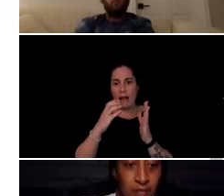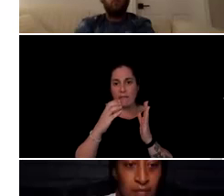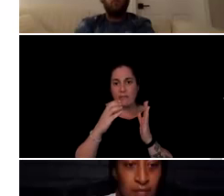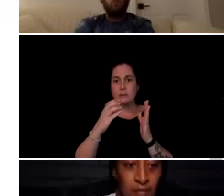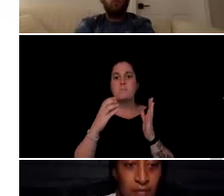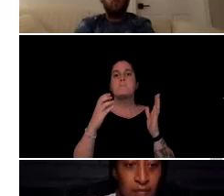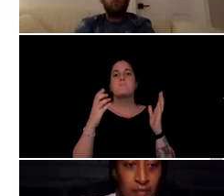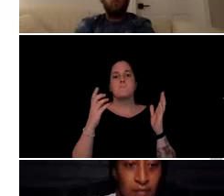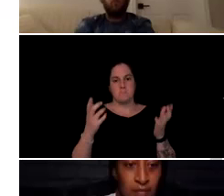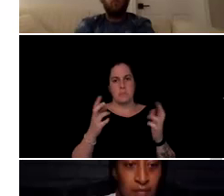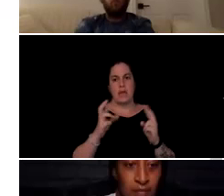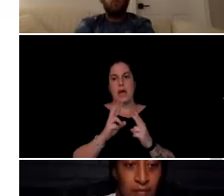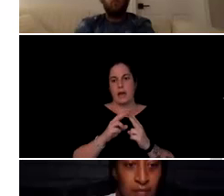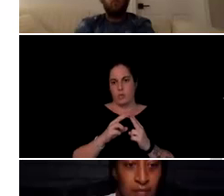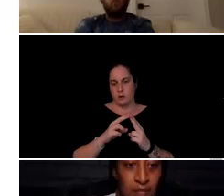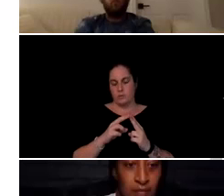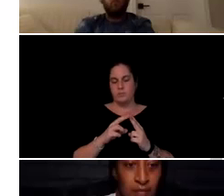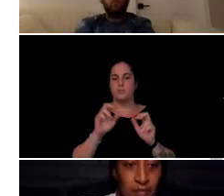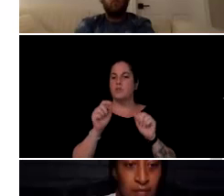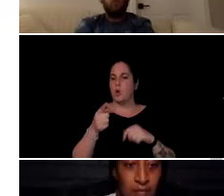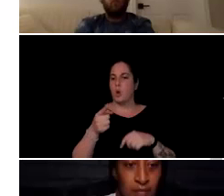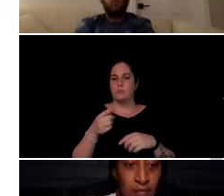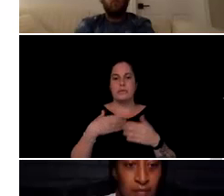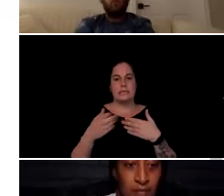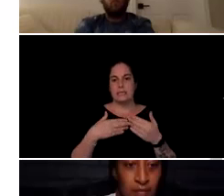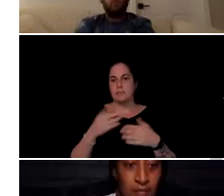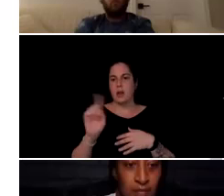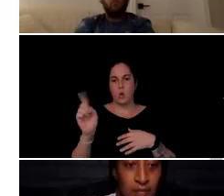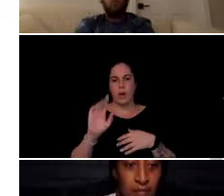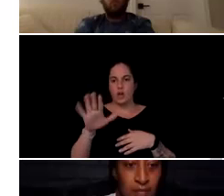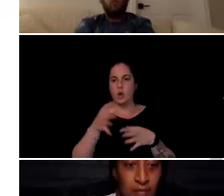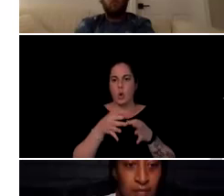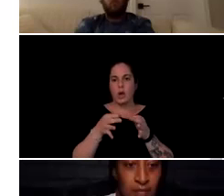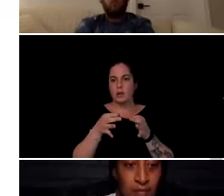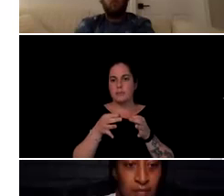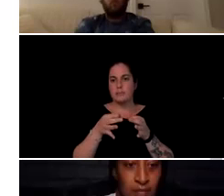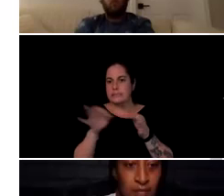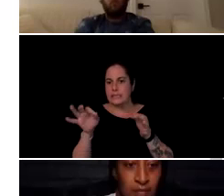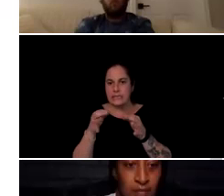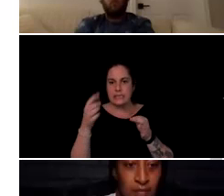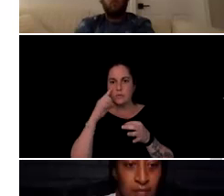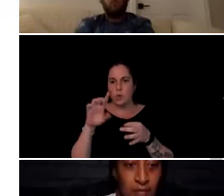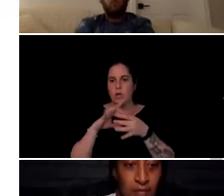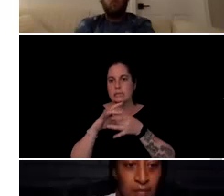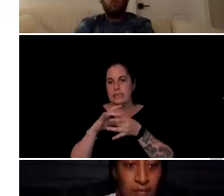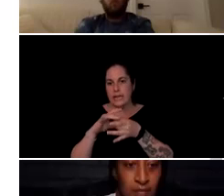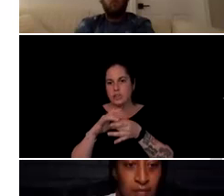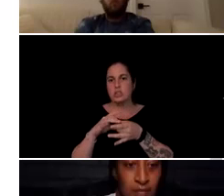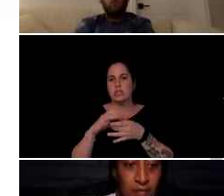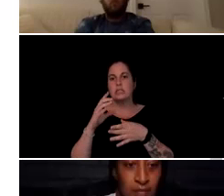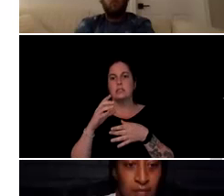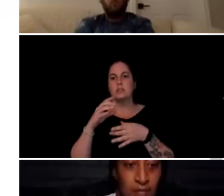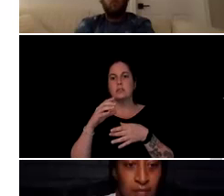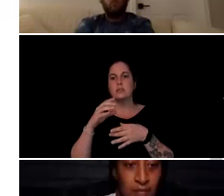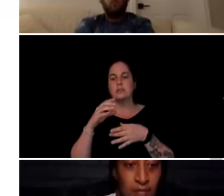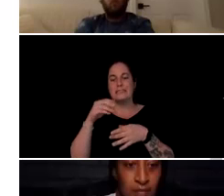long as you establish connections and everything flows smoothly, right? Under organization,